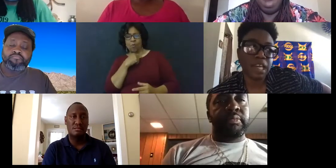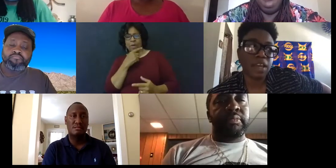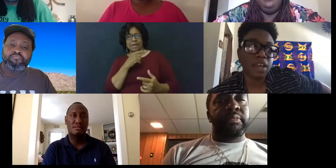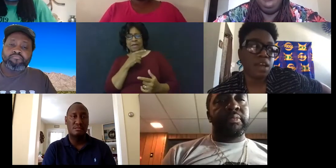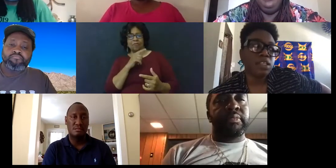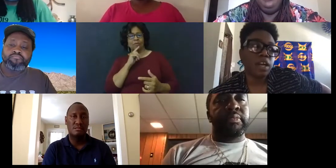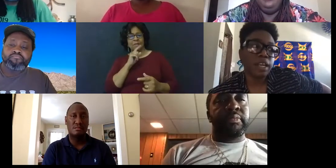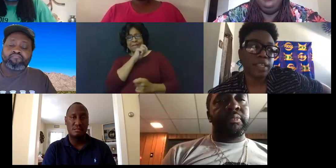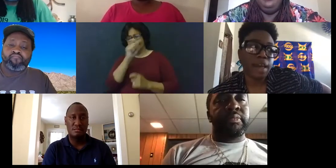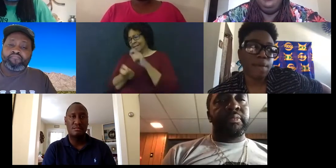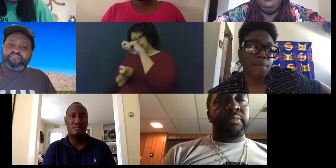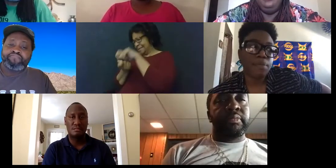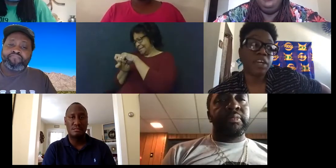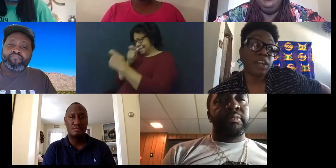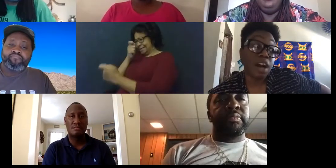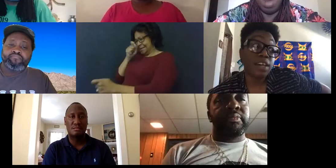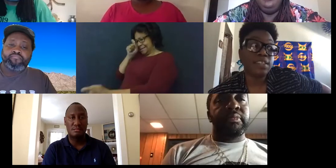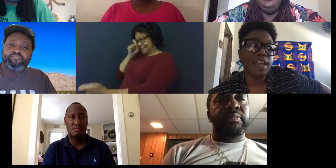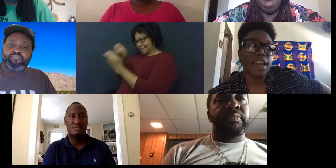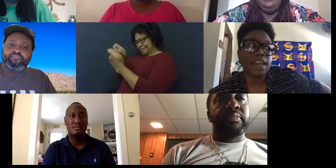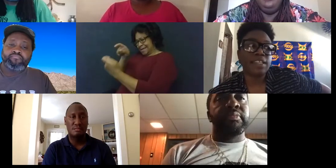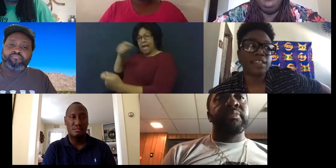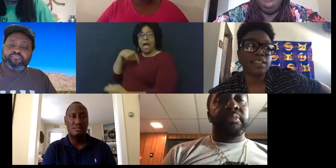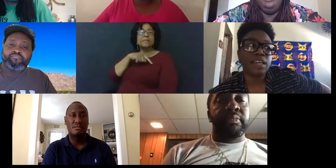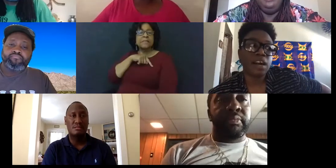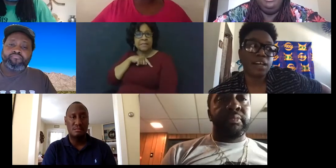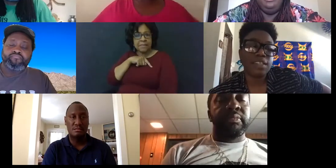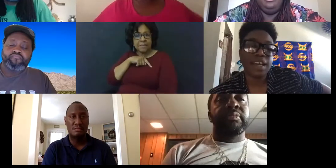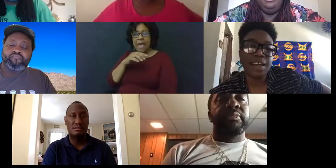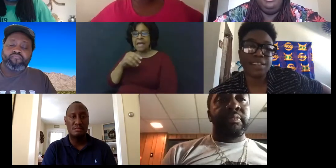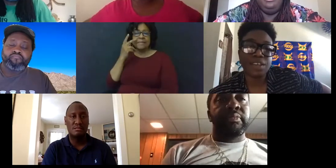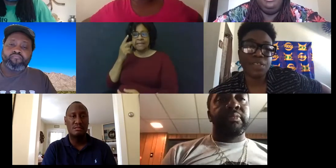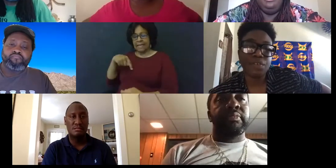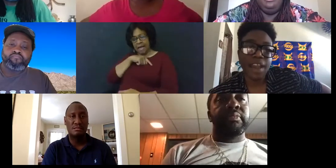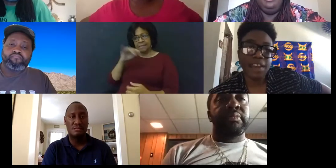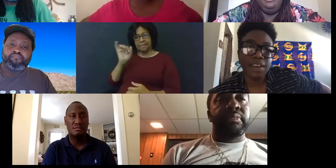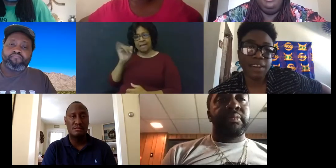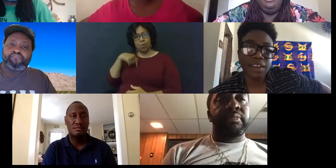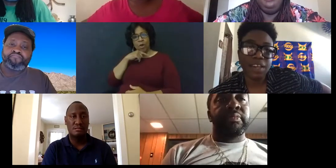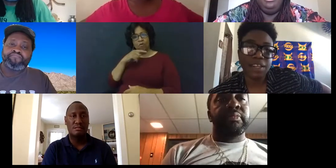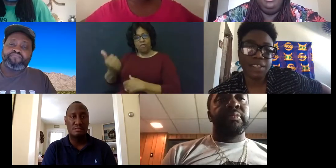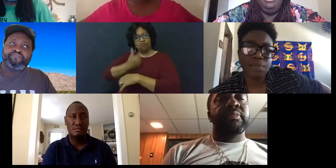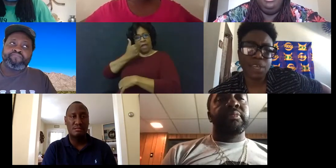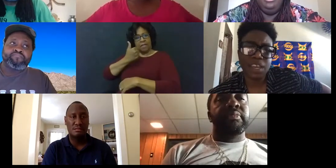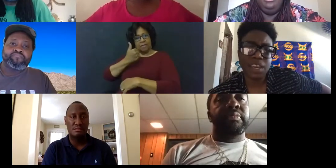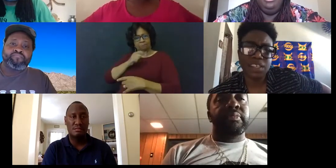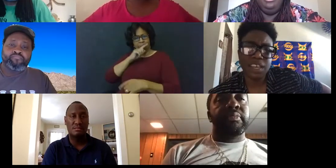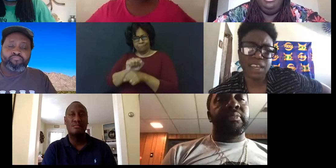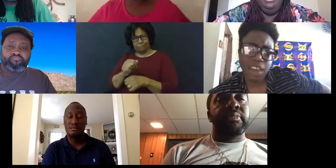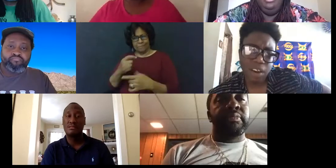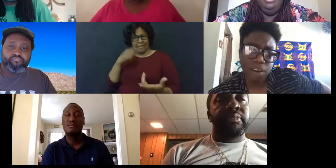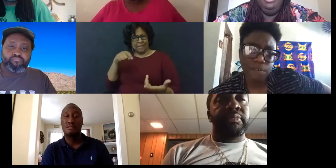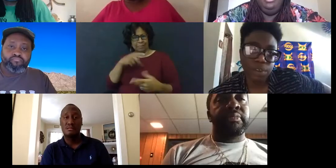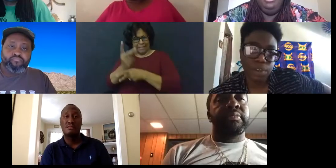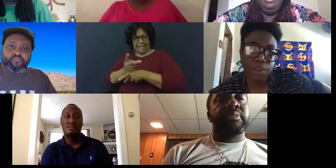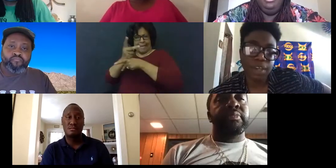specifically targeting them, targeting us, and seeing us as a threat that needs to be taken